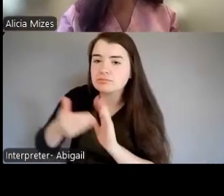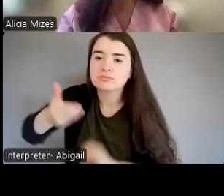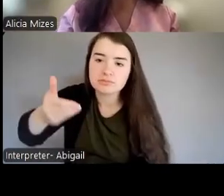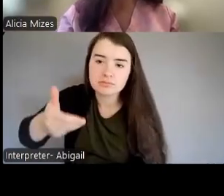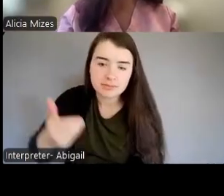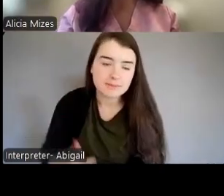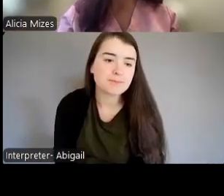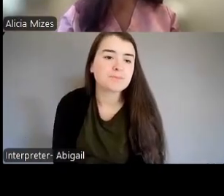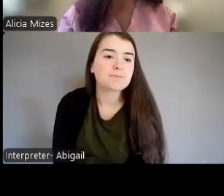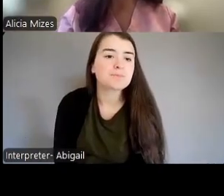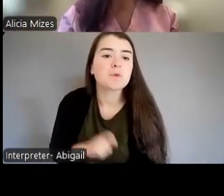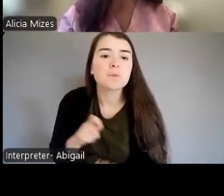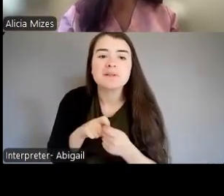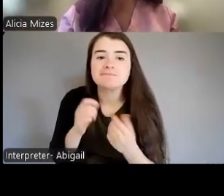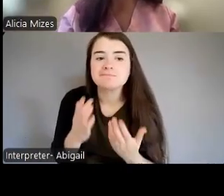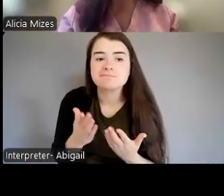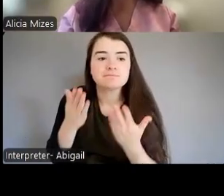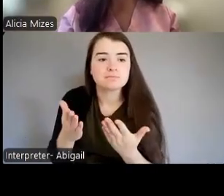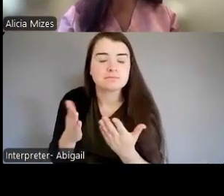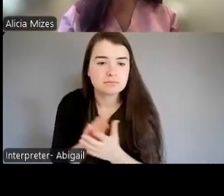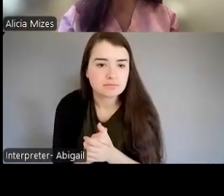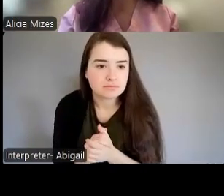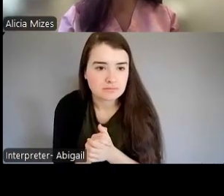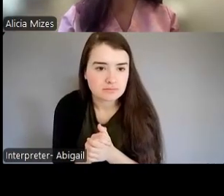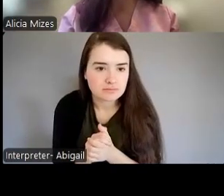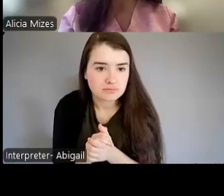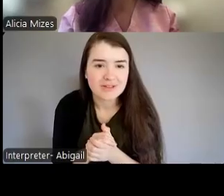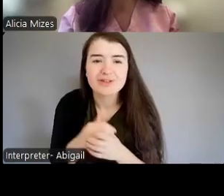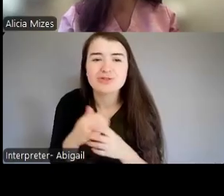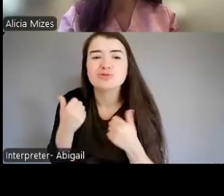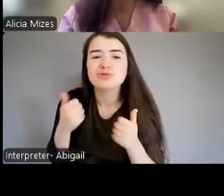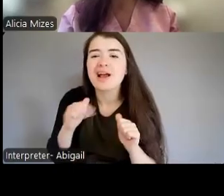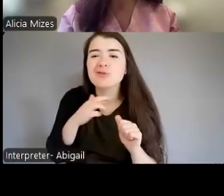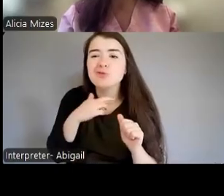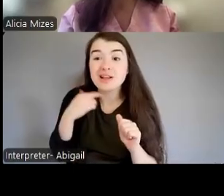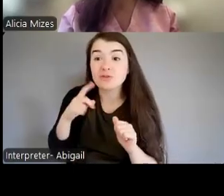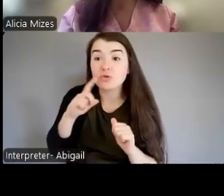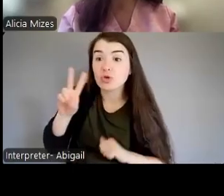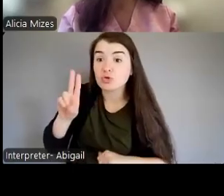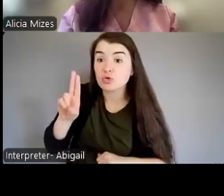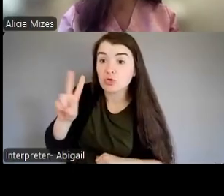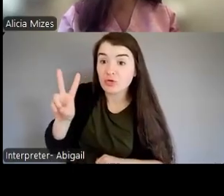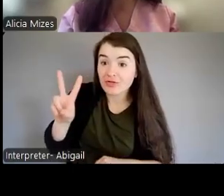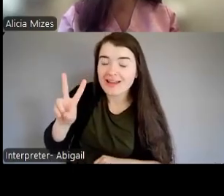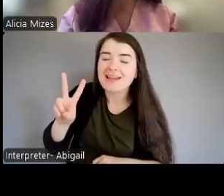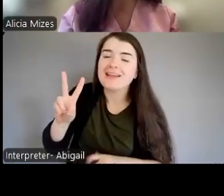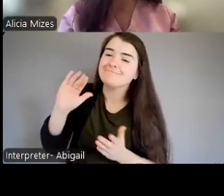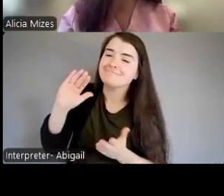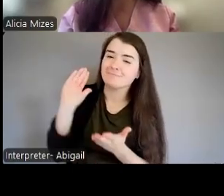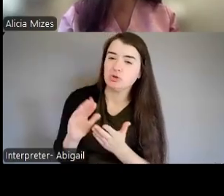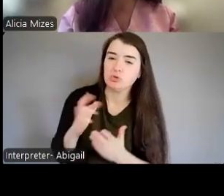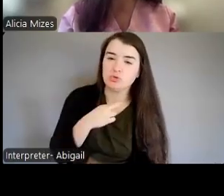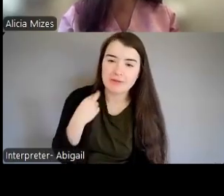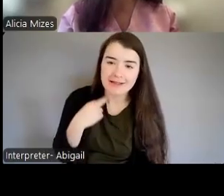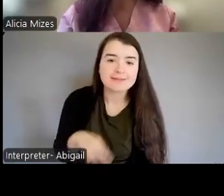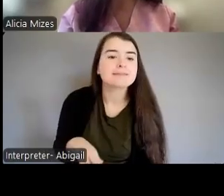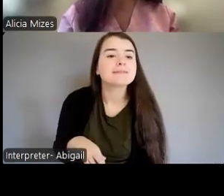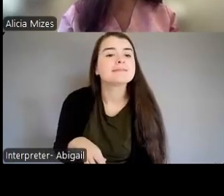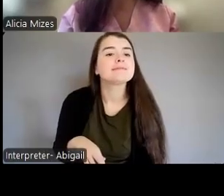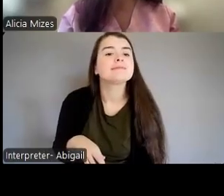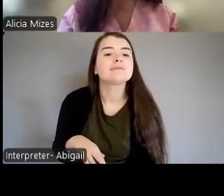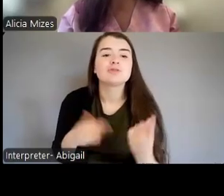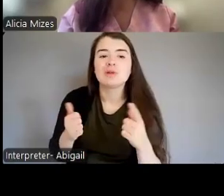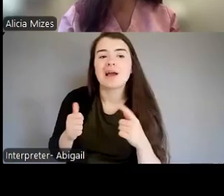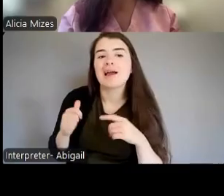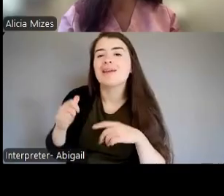recommendations. So as much as possible, you should try to reduce your risk of UV exposure. It's important to sit in the shade when outside whenever you can. You can